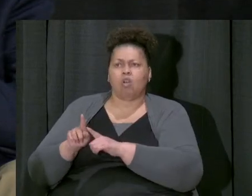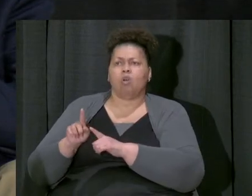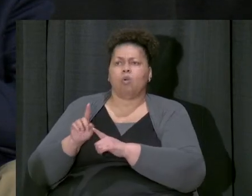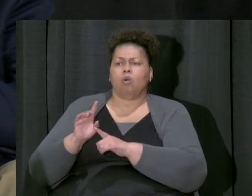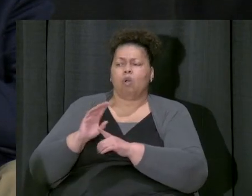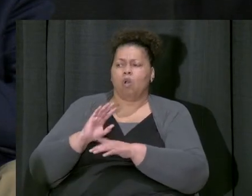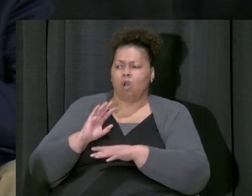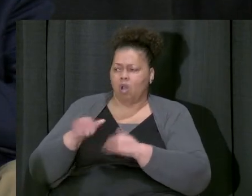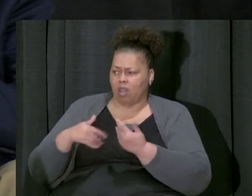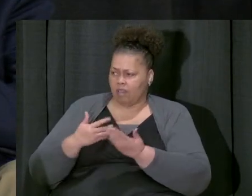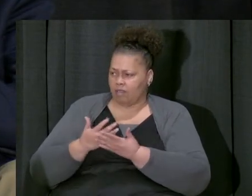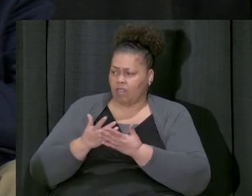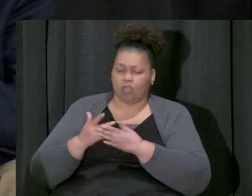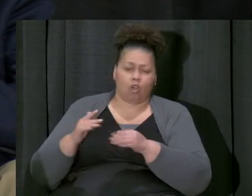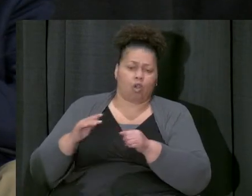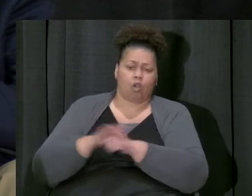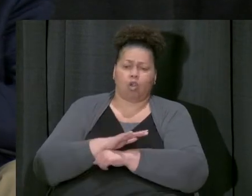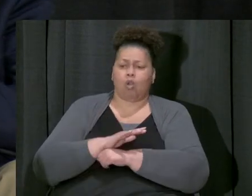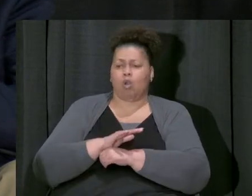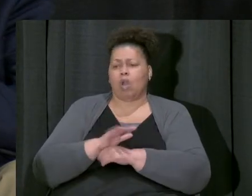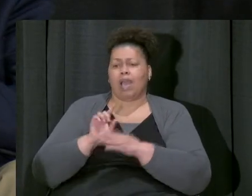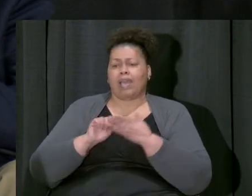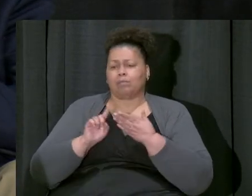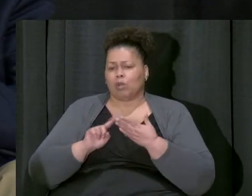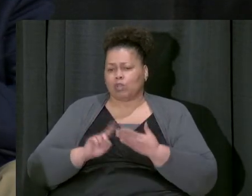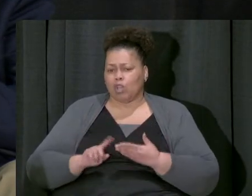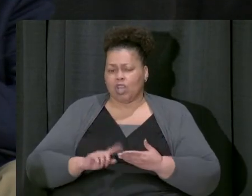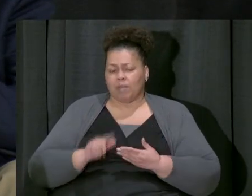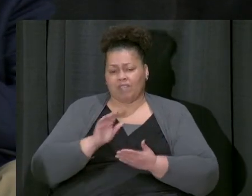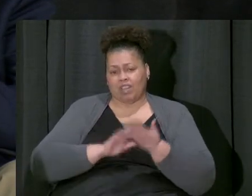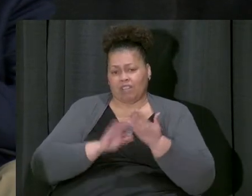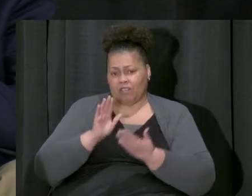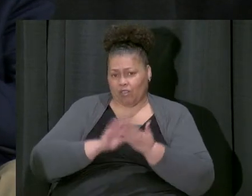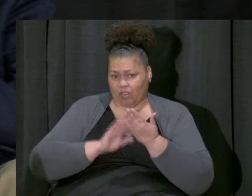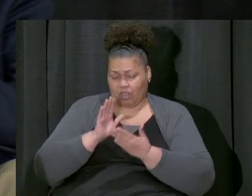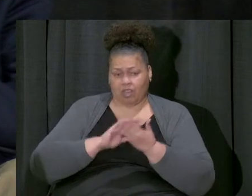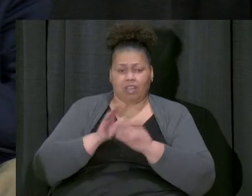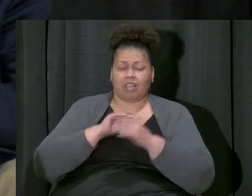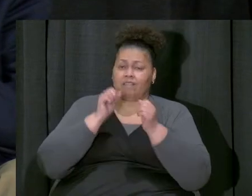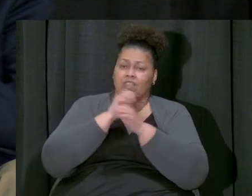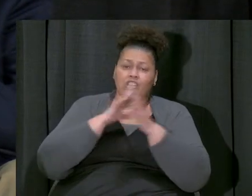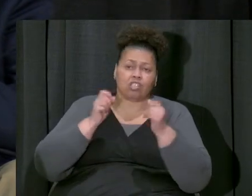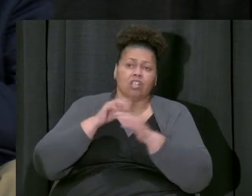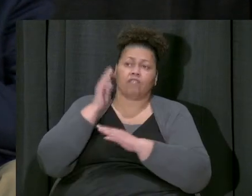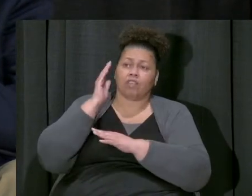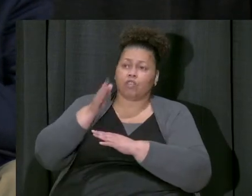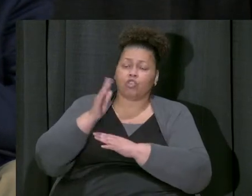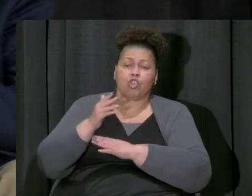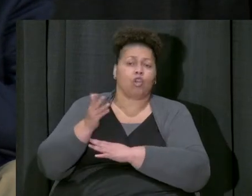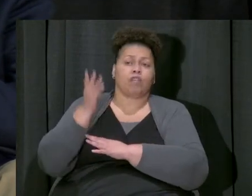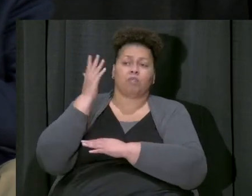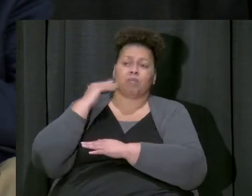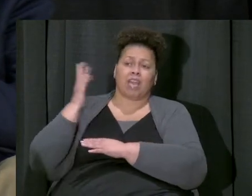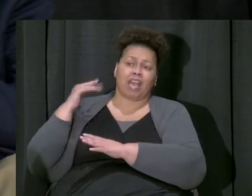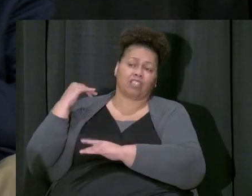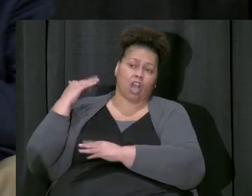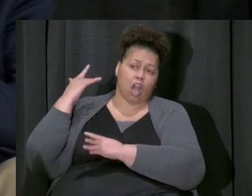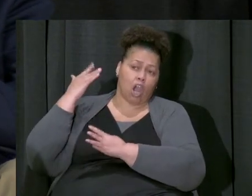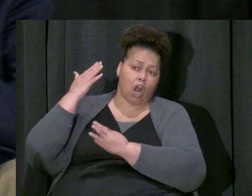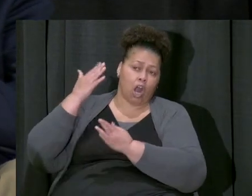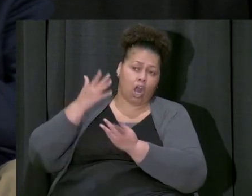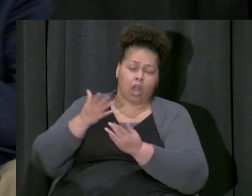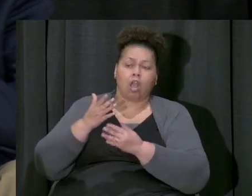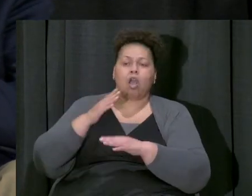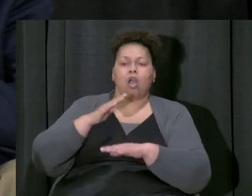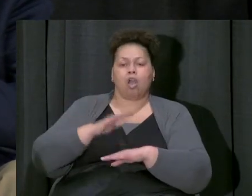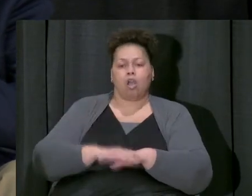a whole exploratorium of interfaces, including all of the visions of the future from the past all the way, are all